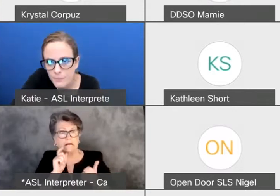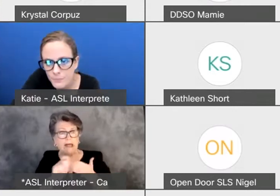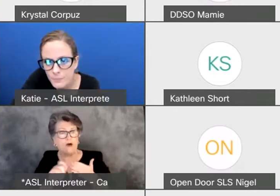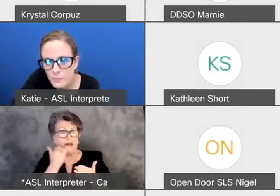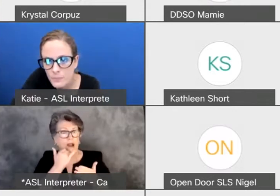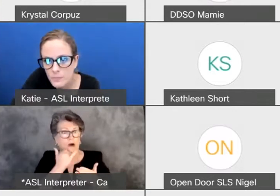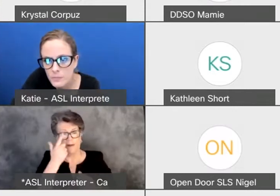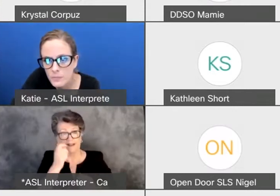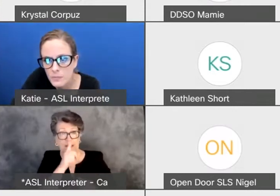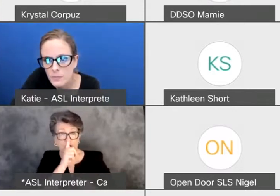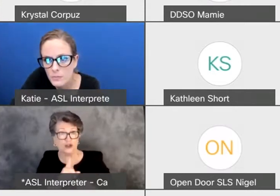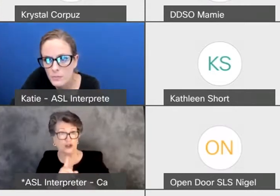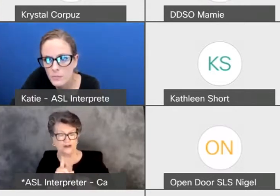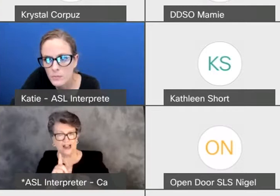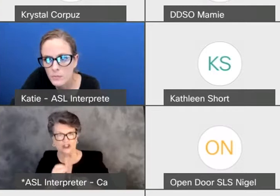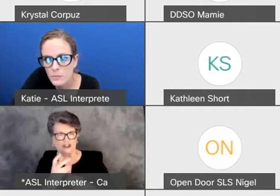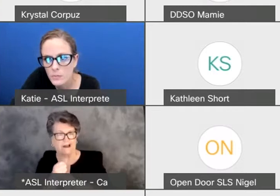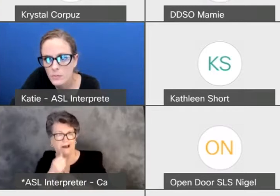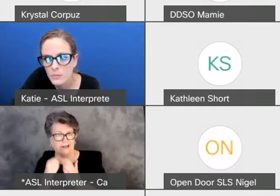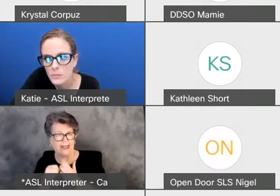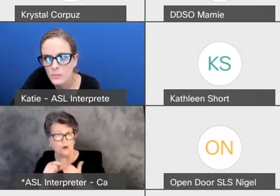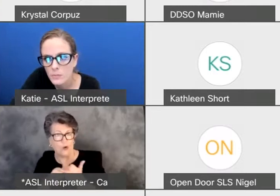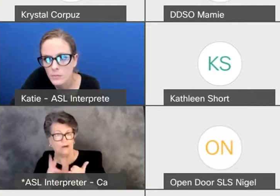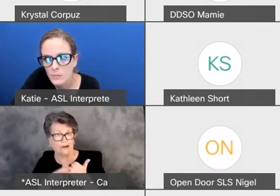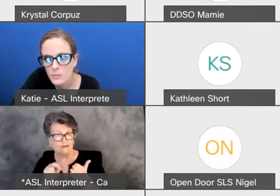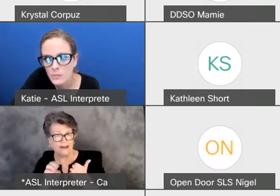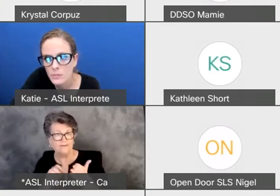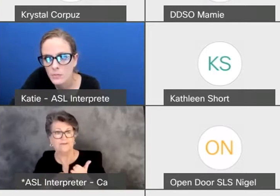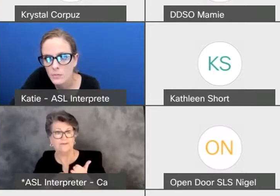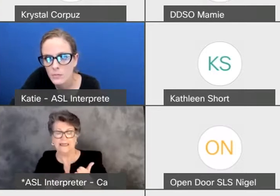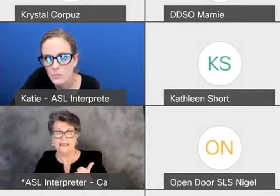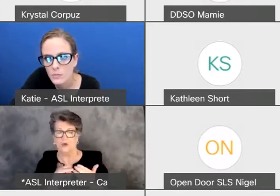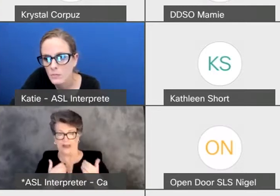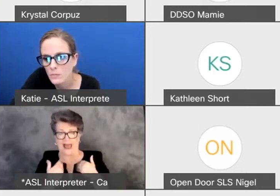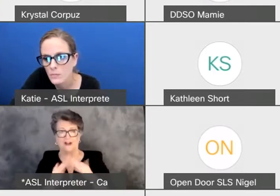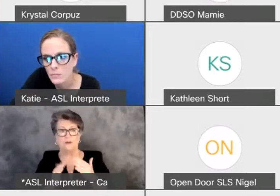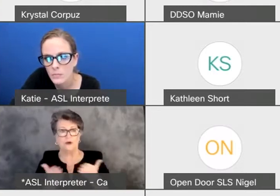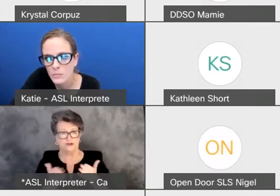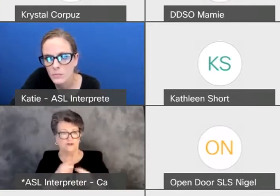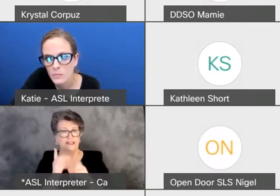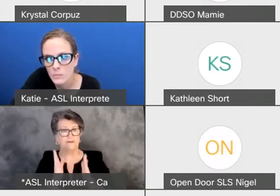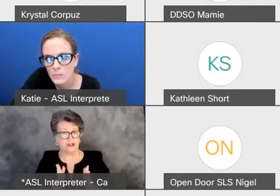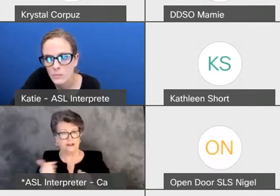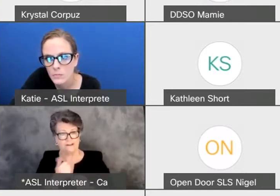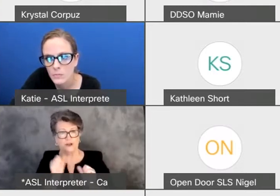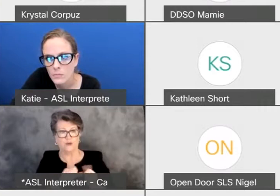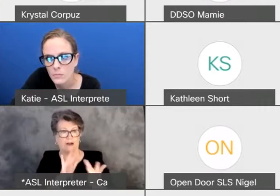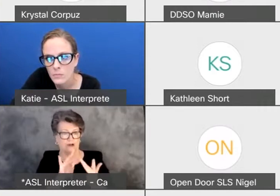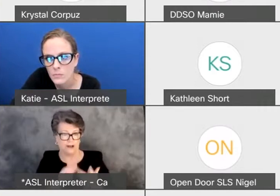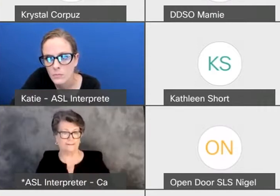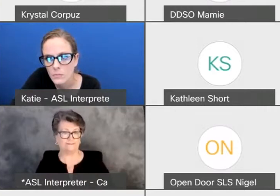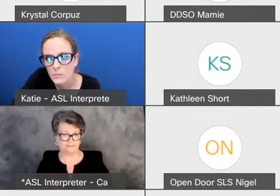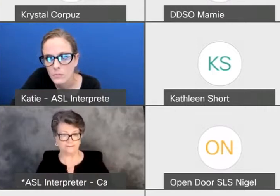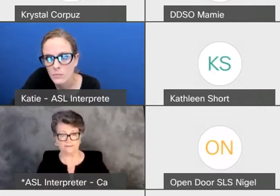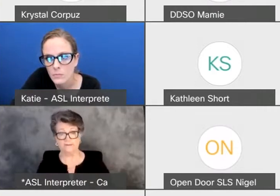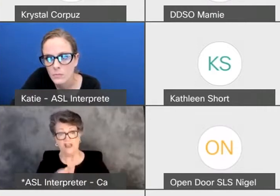I'm sure that I should have been able to get this, then please, you've got a community services specialist that you can reach out to. We have that